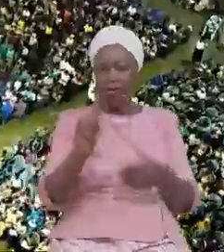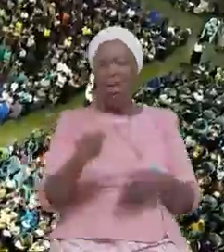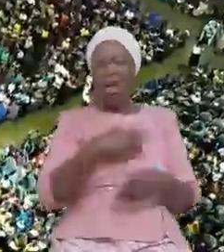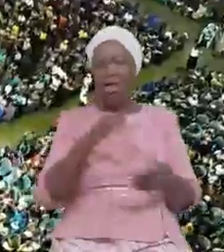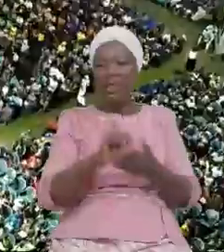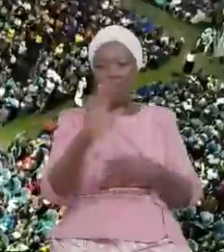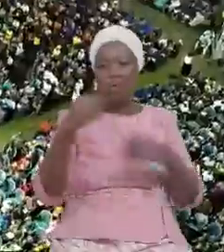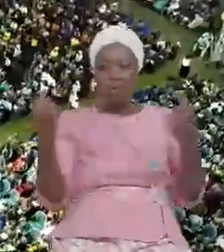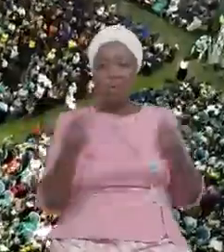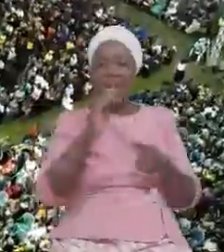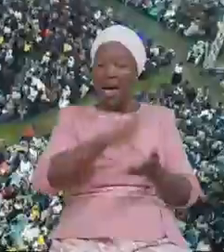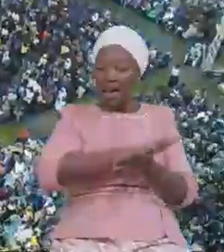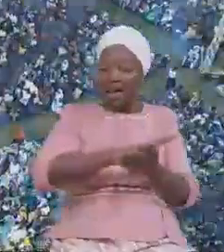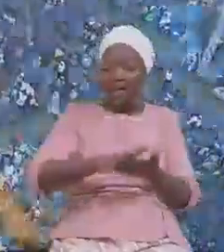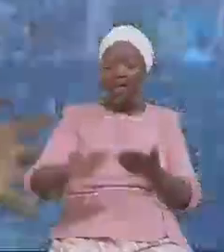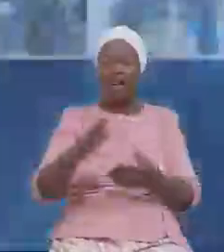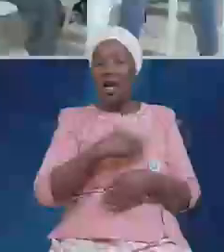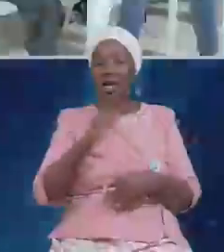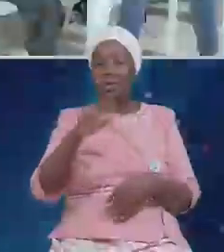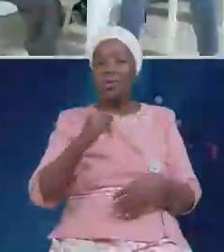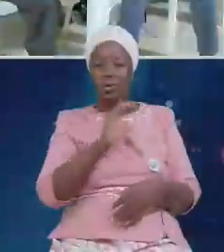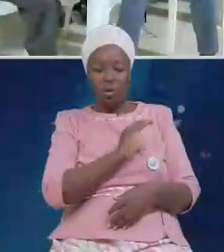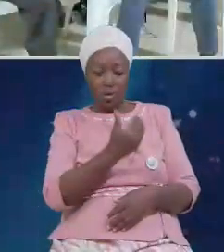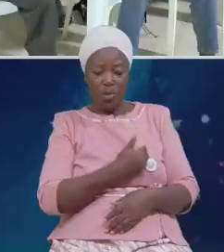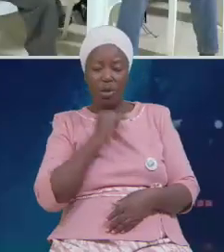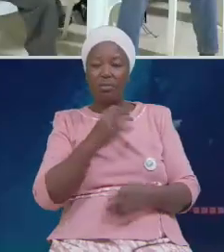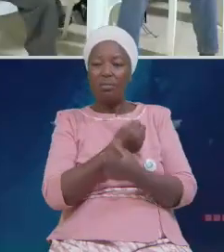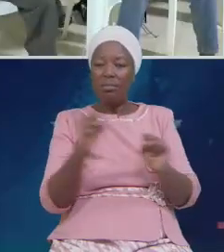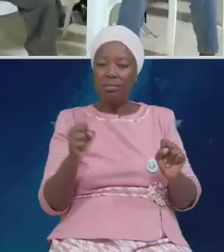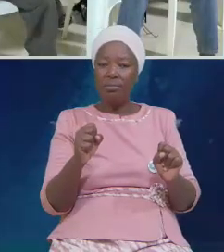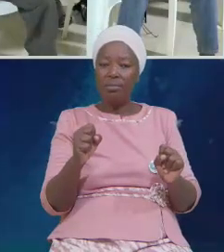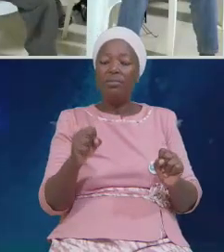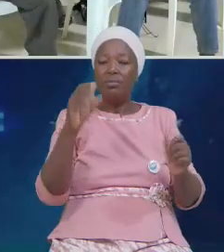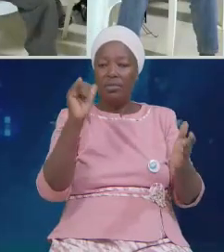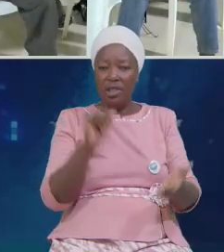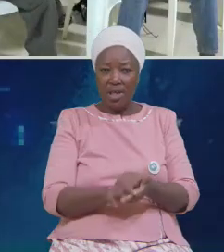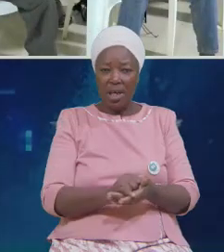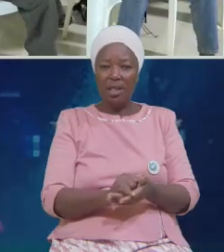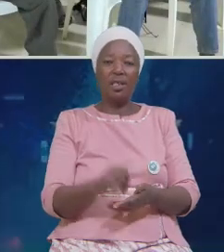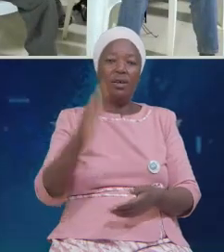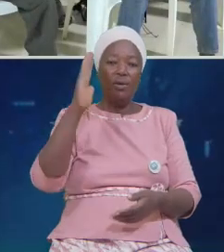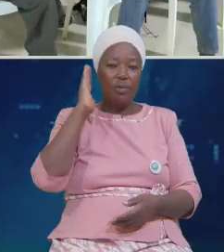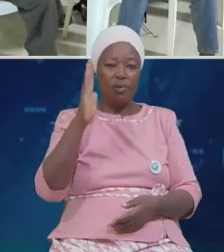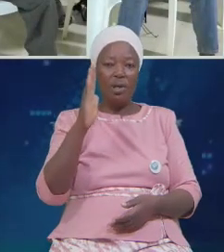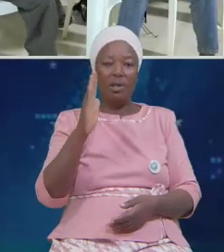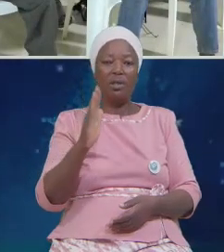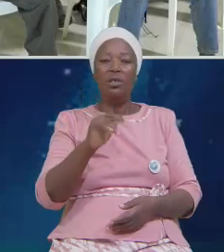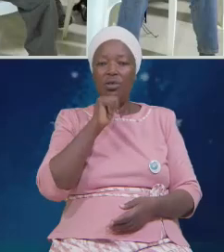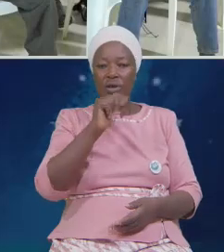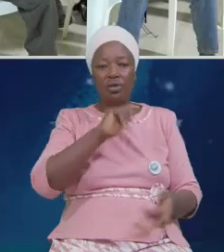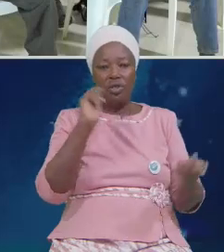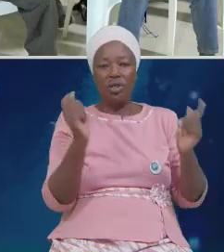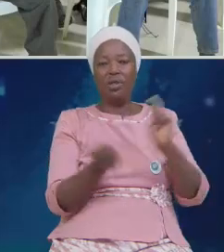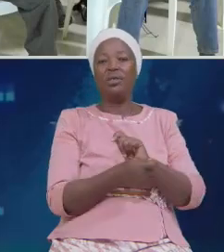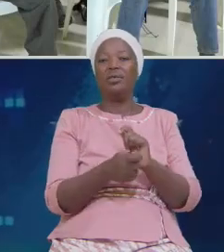sins are forgiven, and your soul is saved, that will not change.